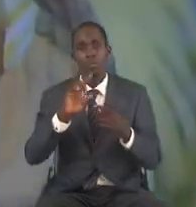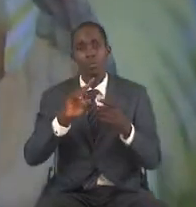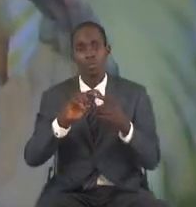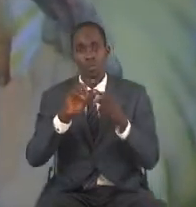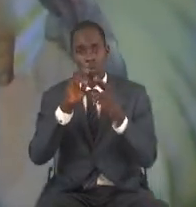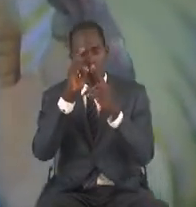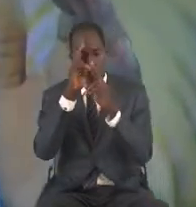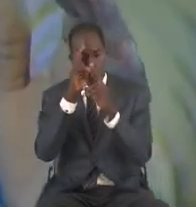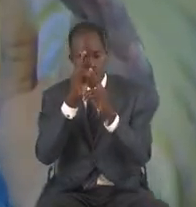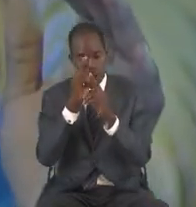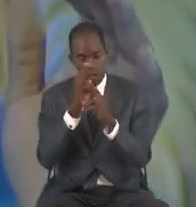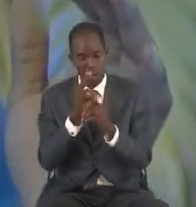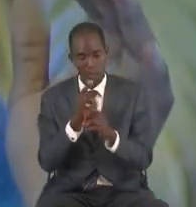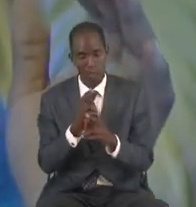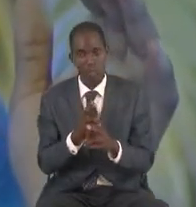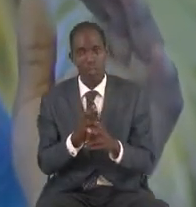to